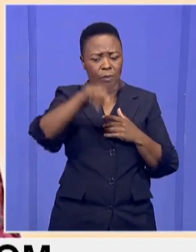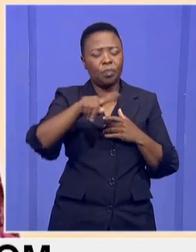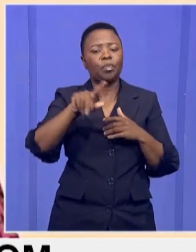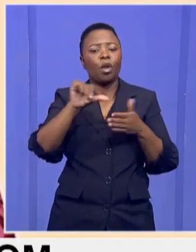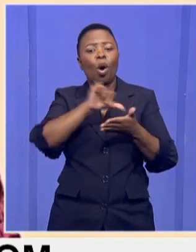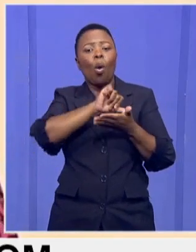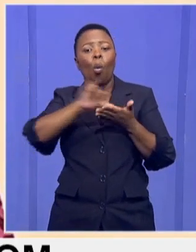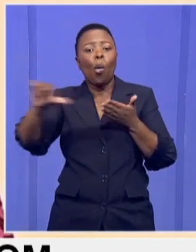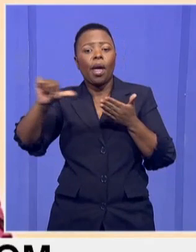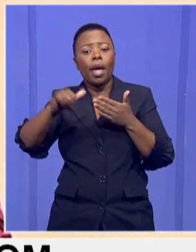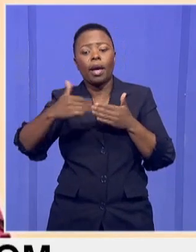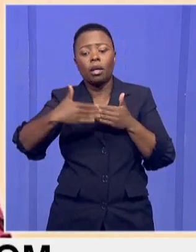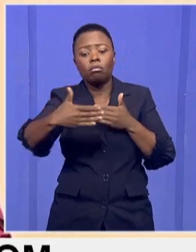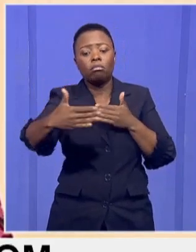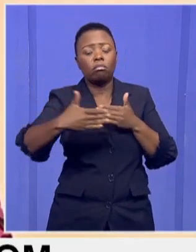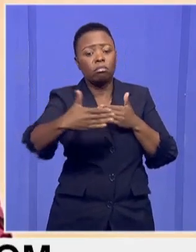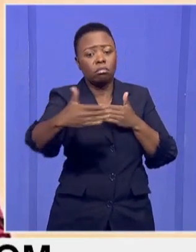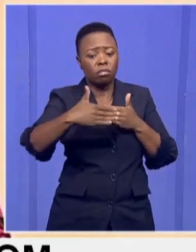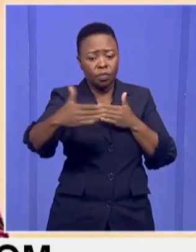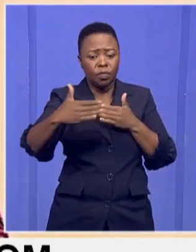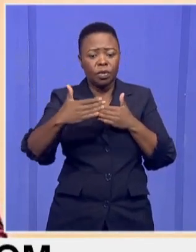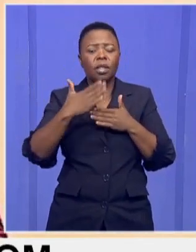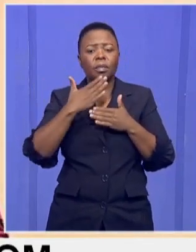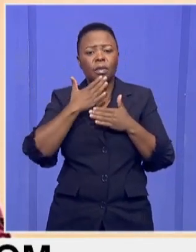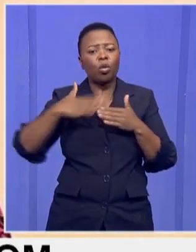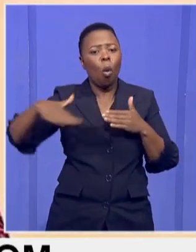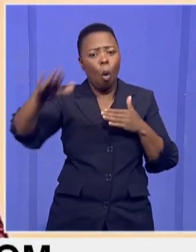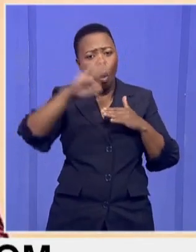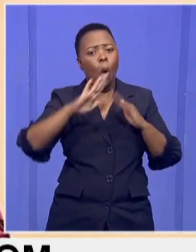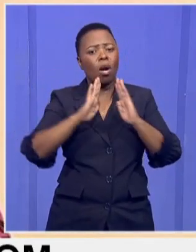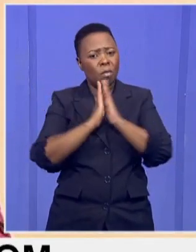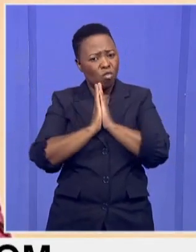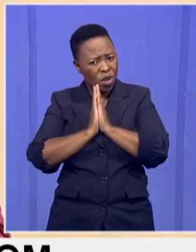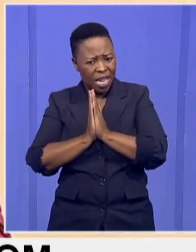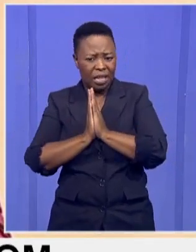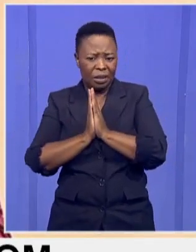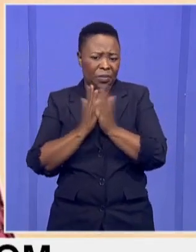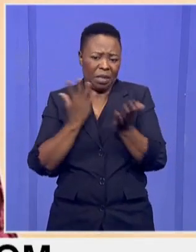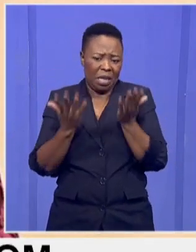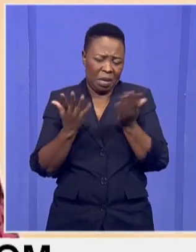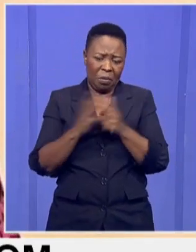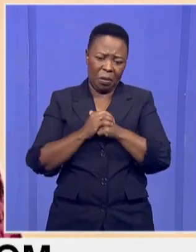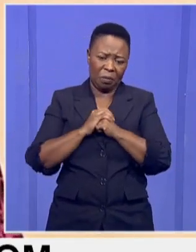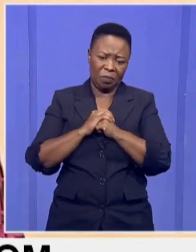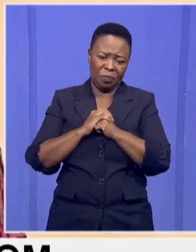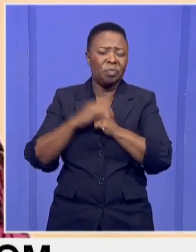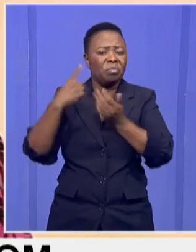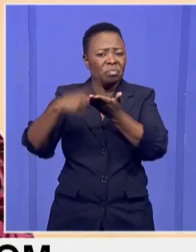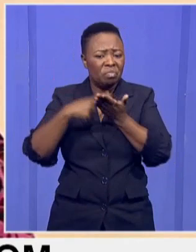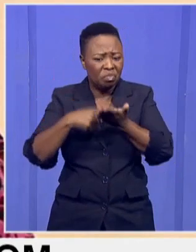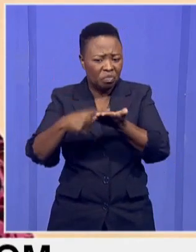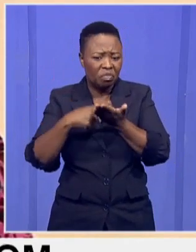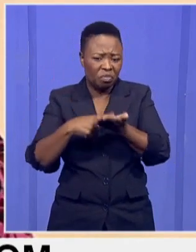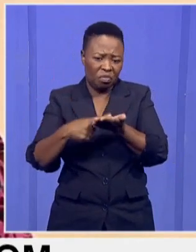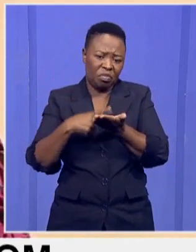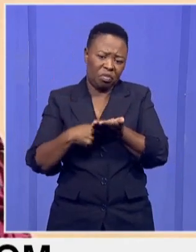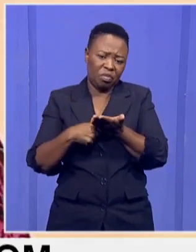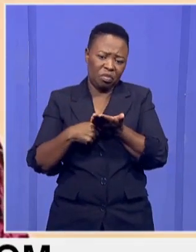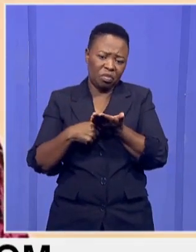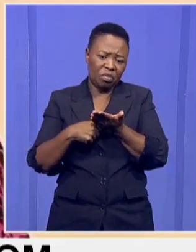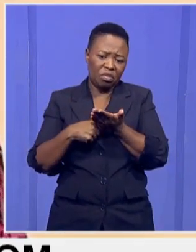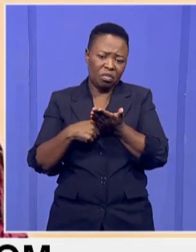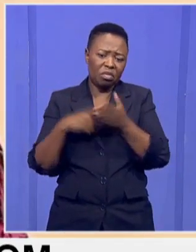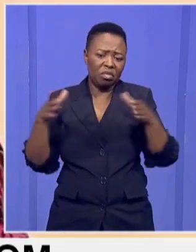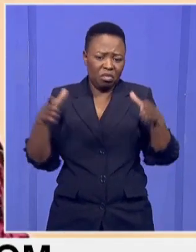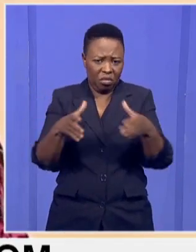so that we put our heads together and we look at how we can help those